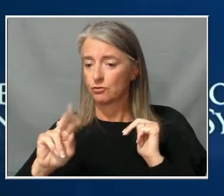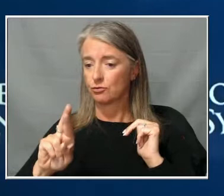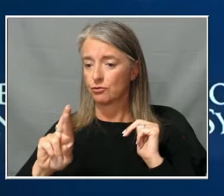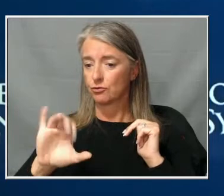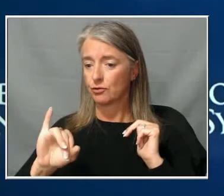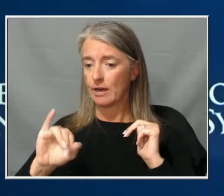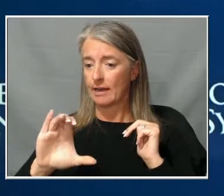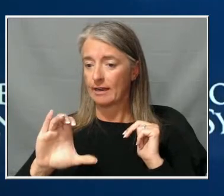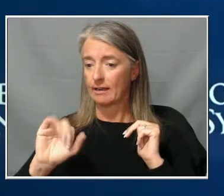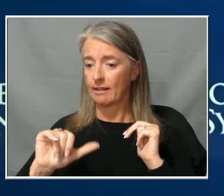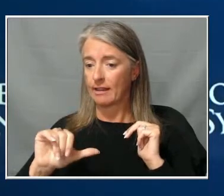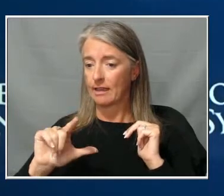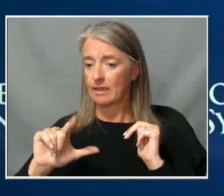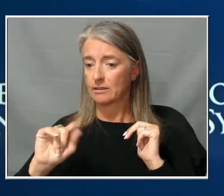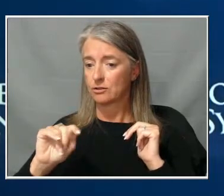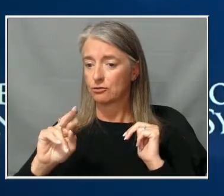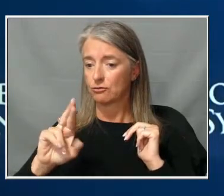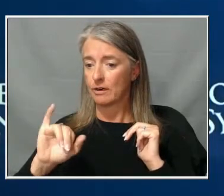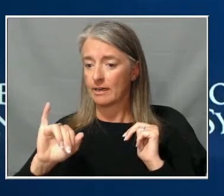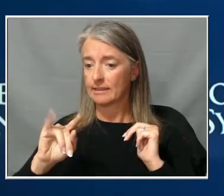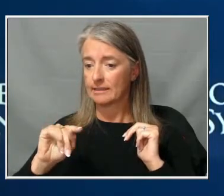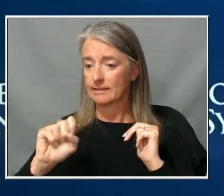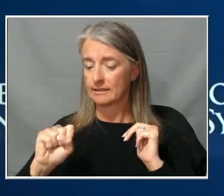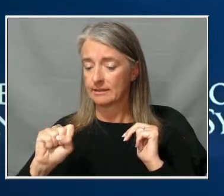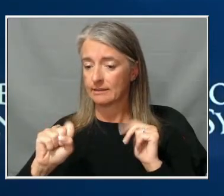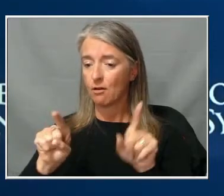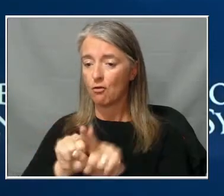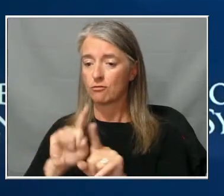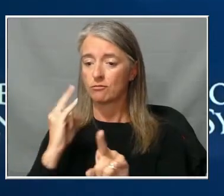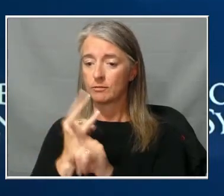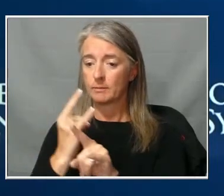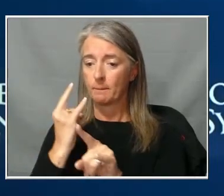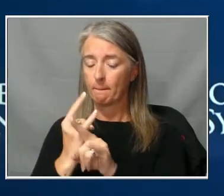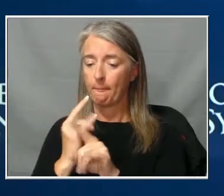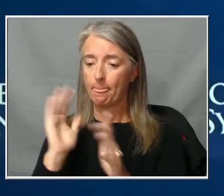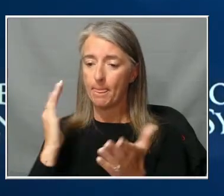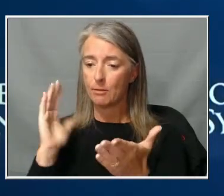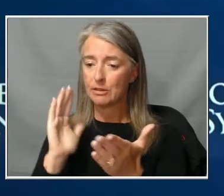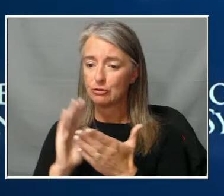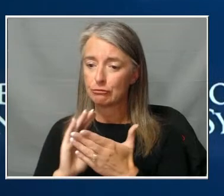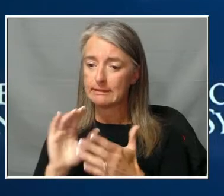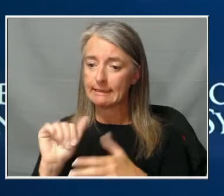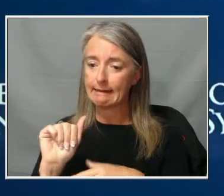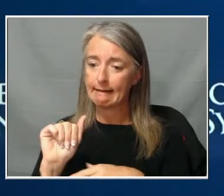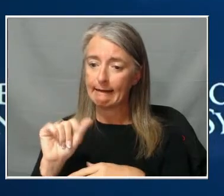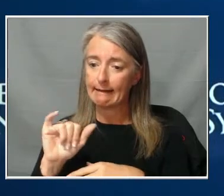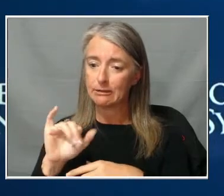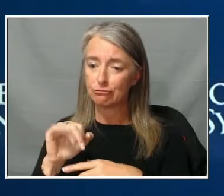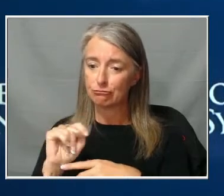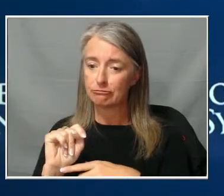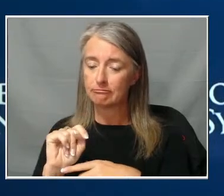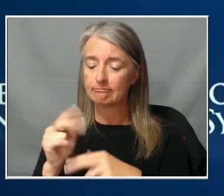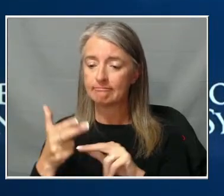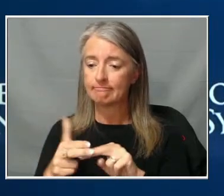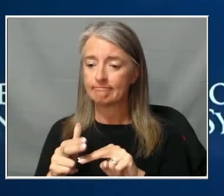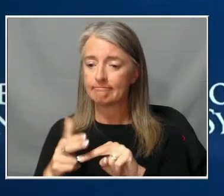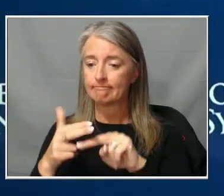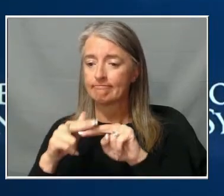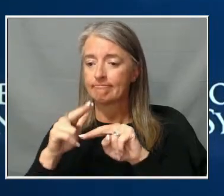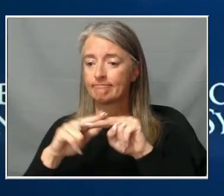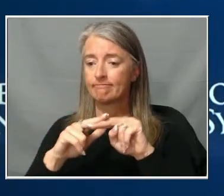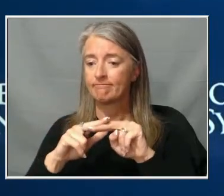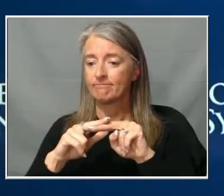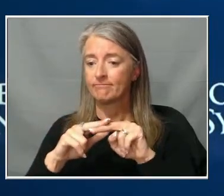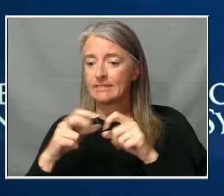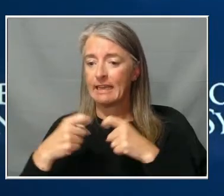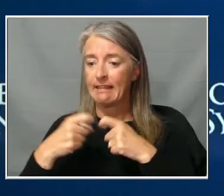it's also true that alcohol essentially is a reducing agent, and it increases this electron